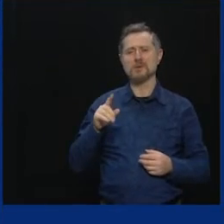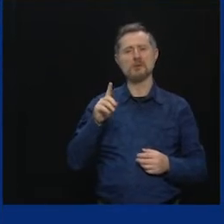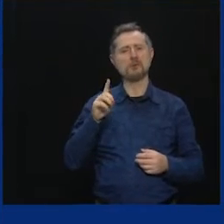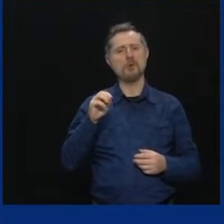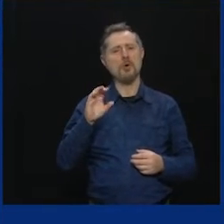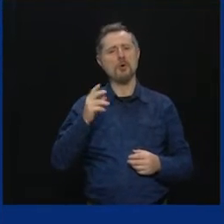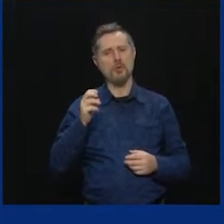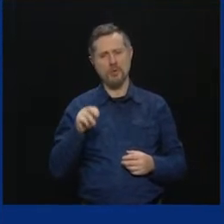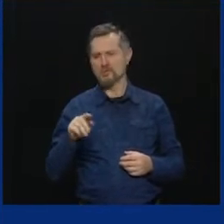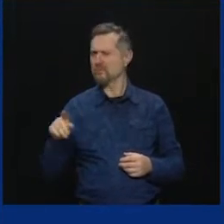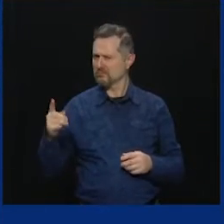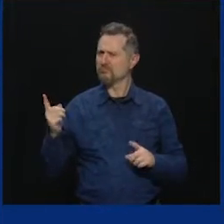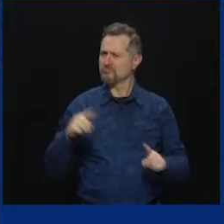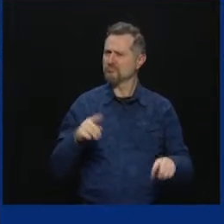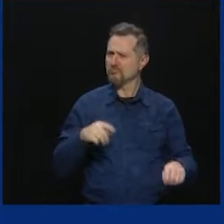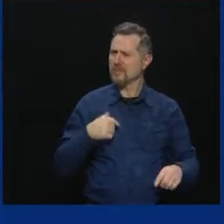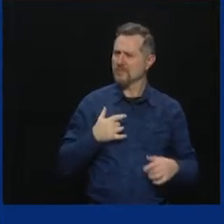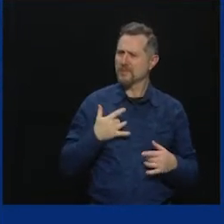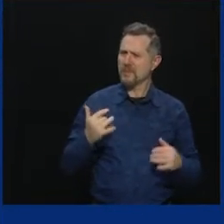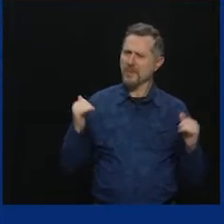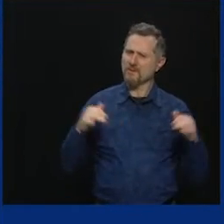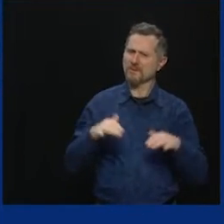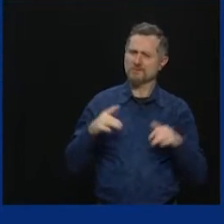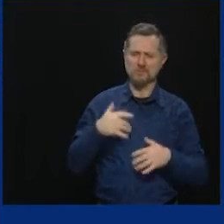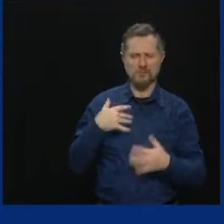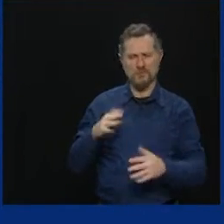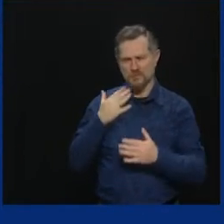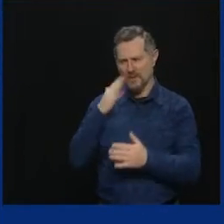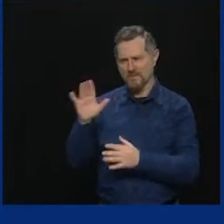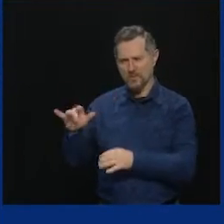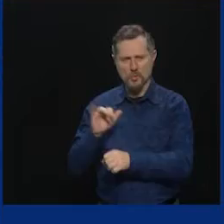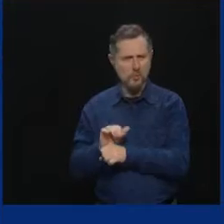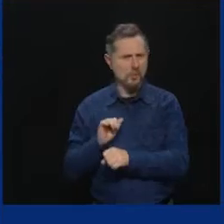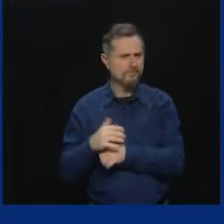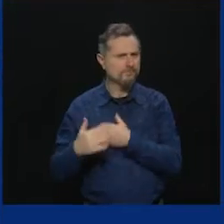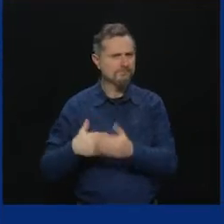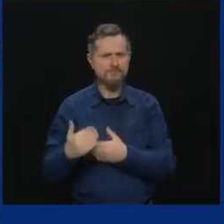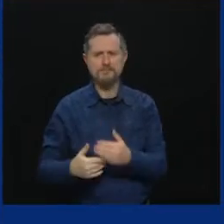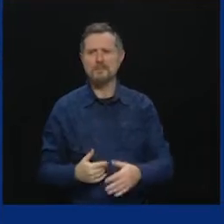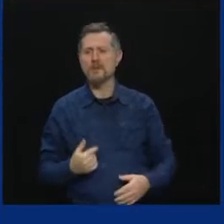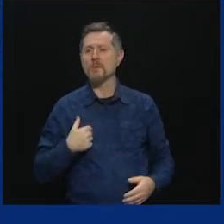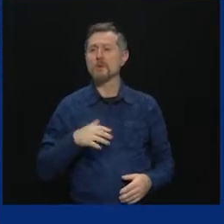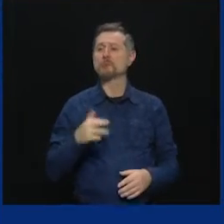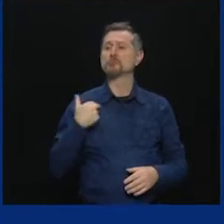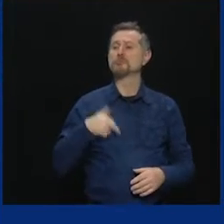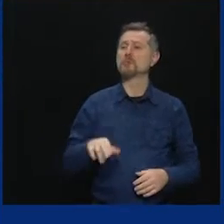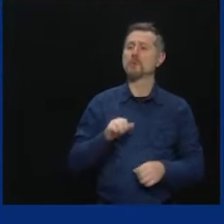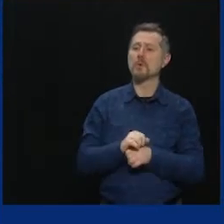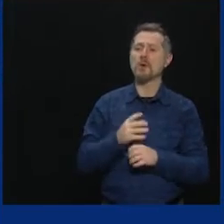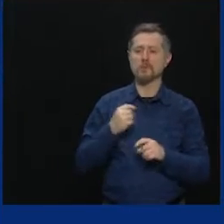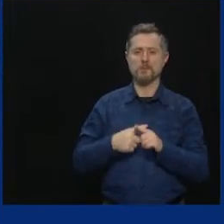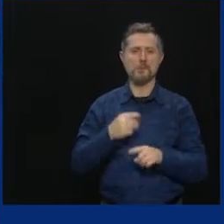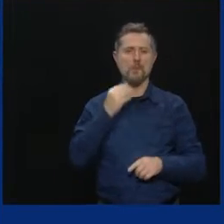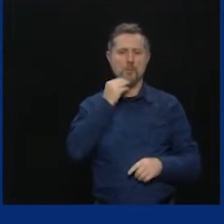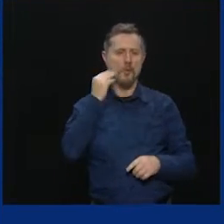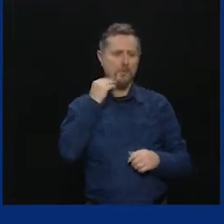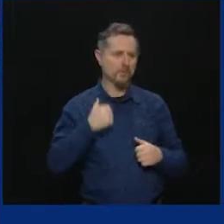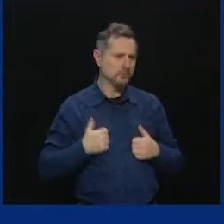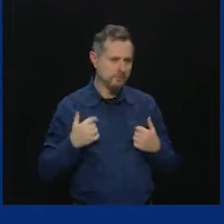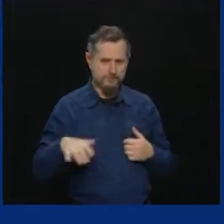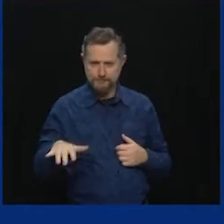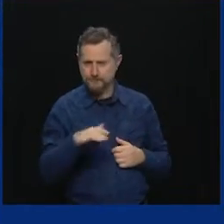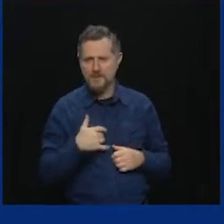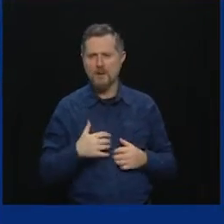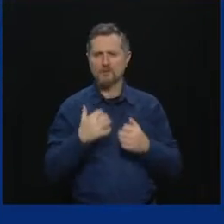to, it seems. And thank you for all the work that you've done in your religious life and also in your home life. I'm very fond of your wife,